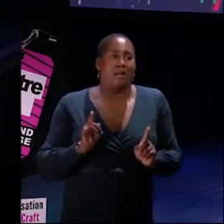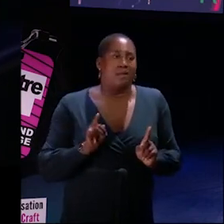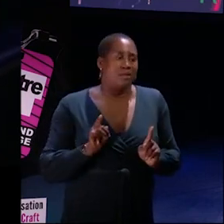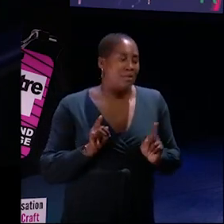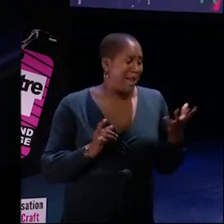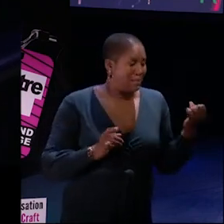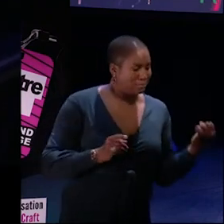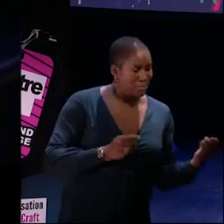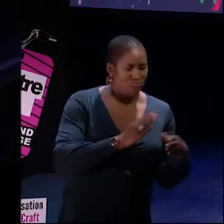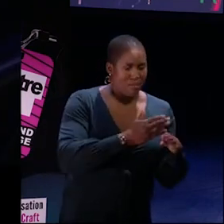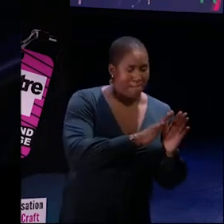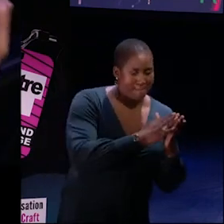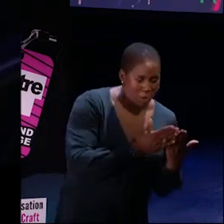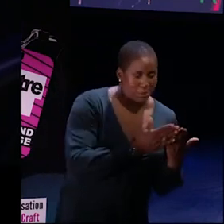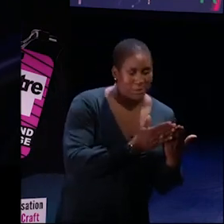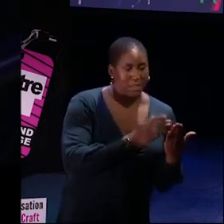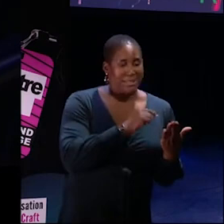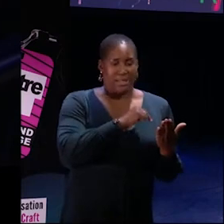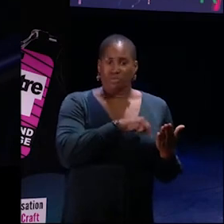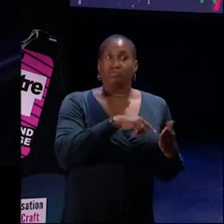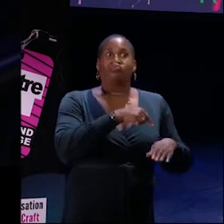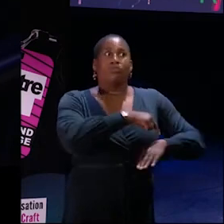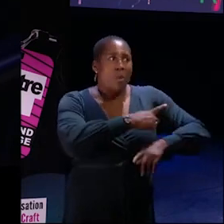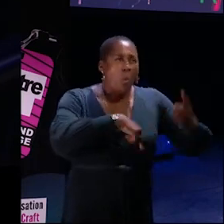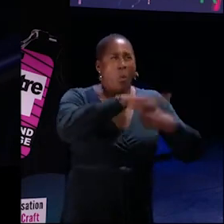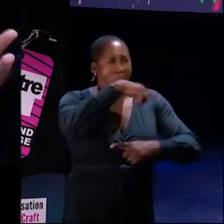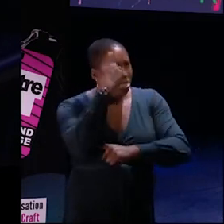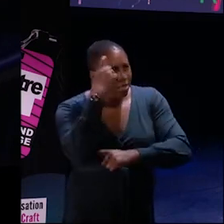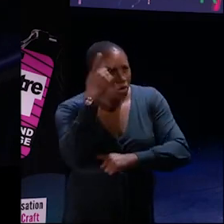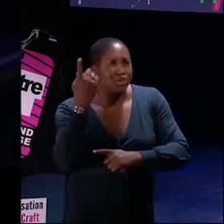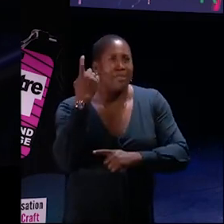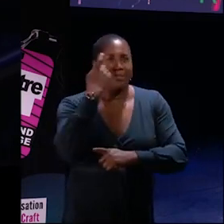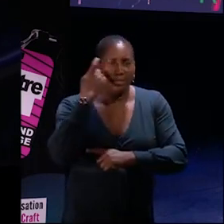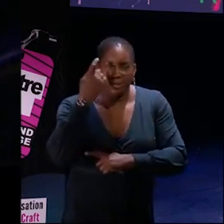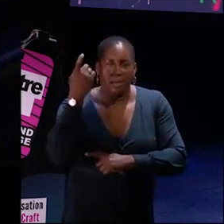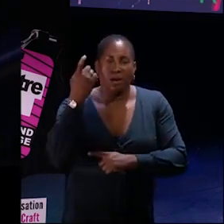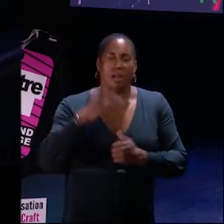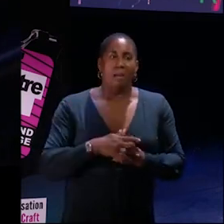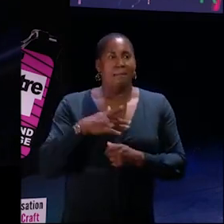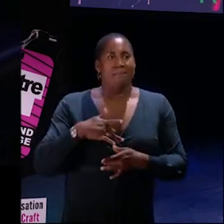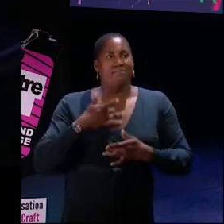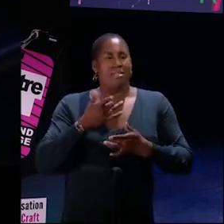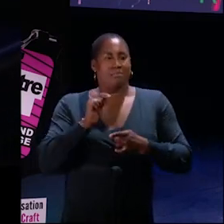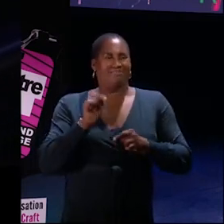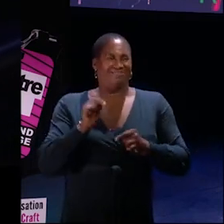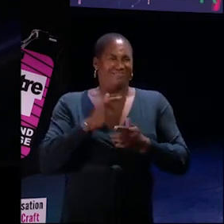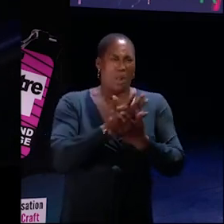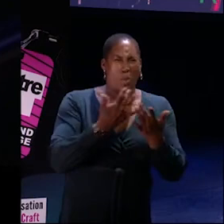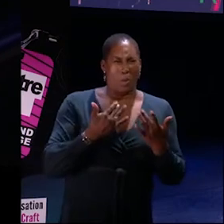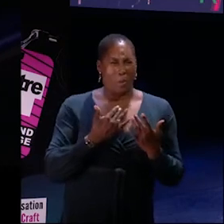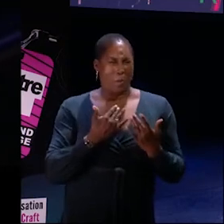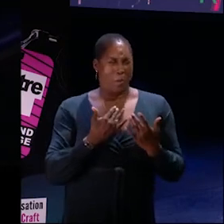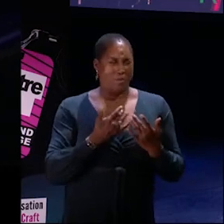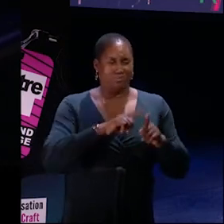that everybody suddenly had to think about what they were doing and how they did it as well. And it felt like now was a point where lots more people were sort of starting to try and think